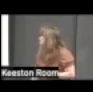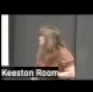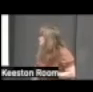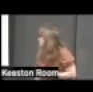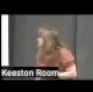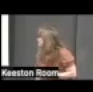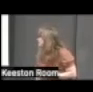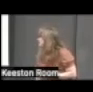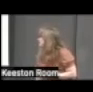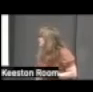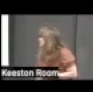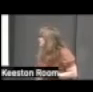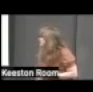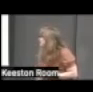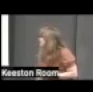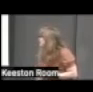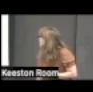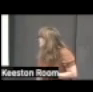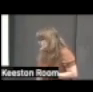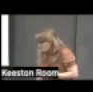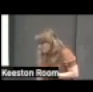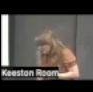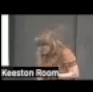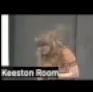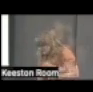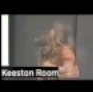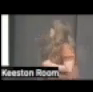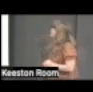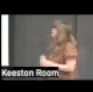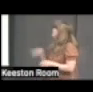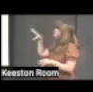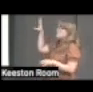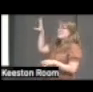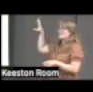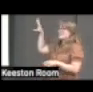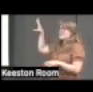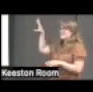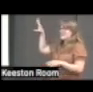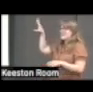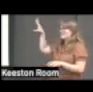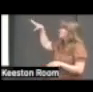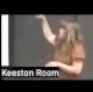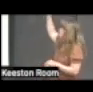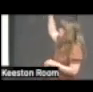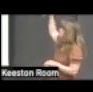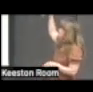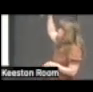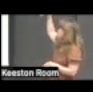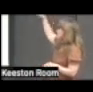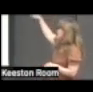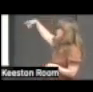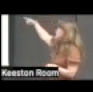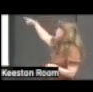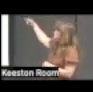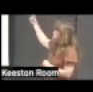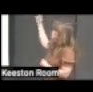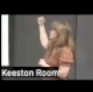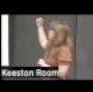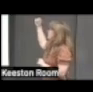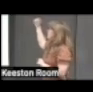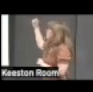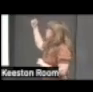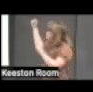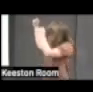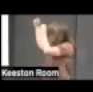film of pandas and how they breed in the wild. So the female in the wild climbs to the top of the tree, and the male is being shown